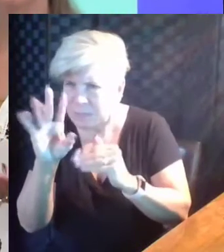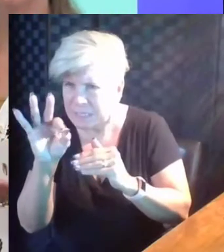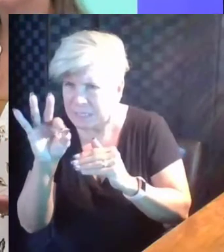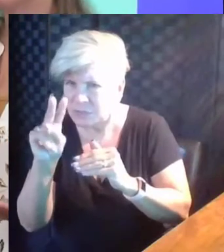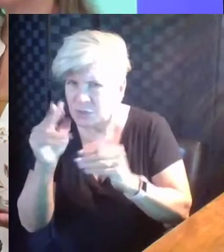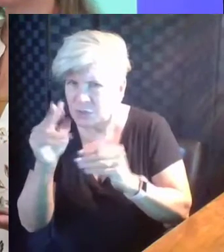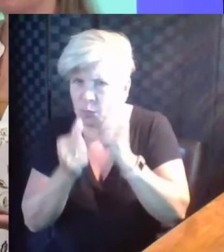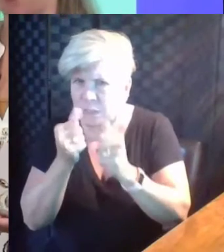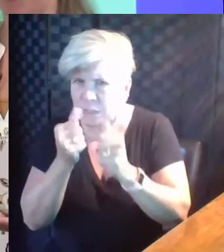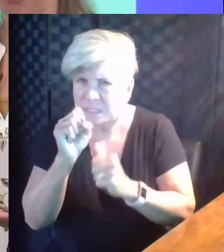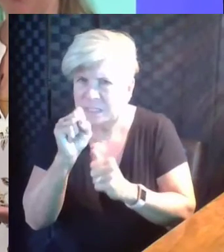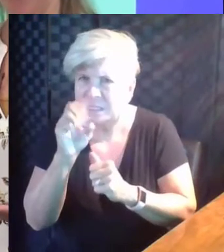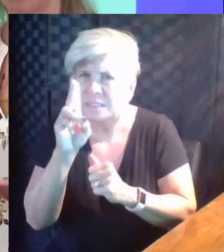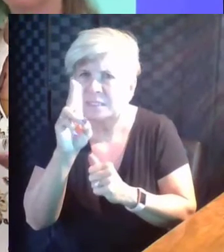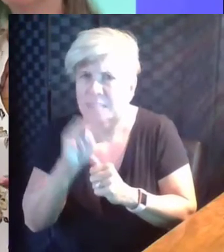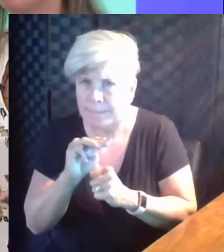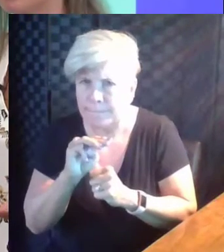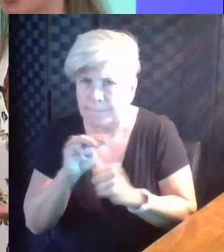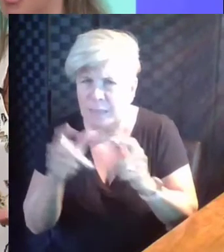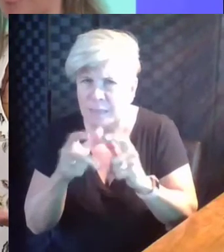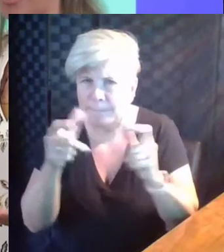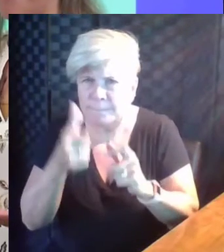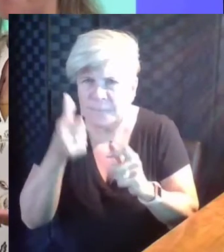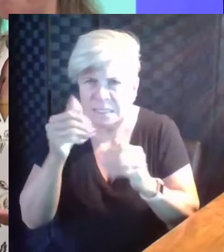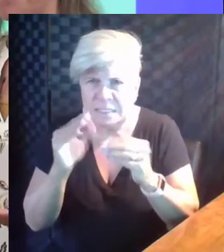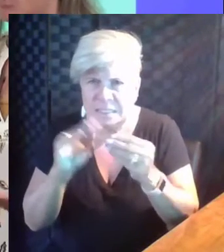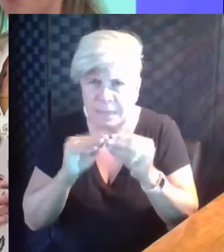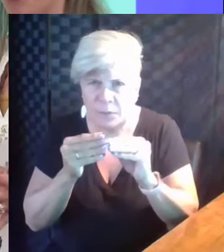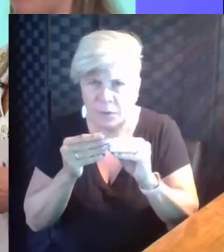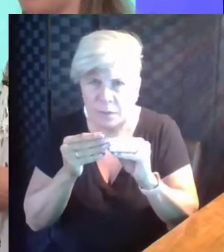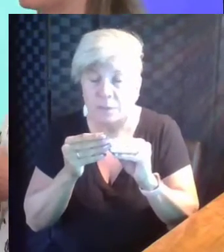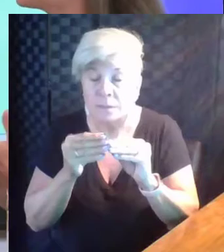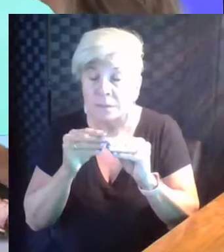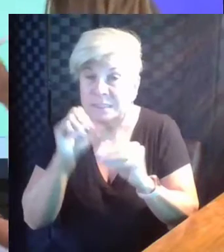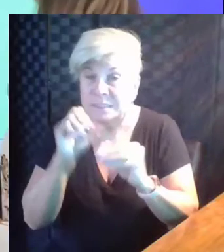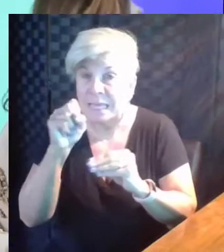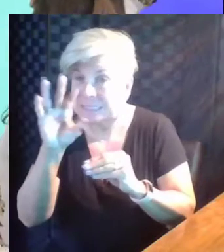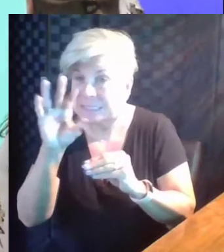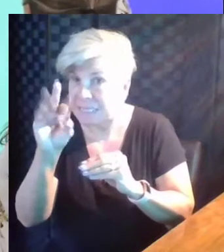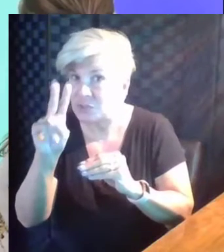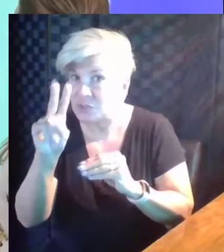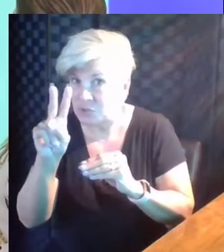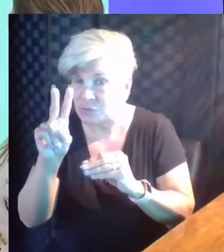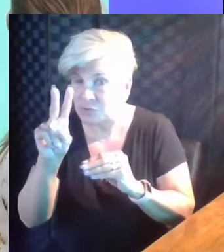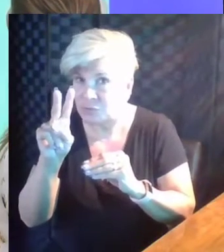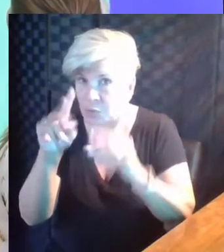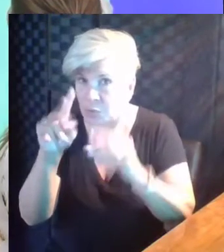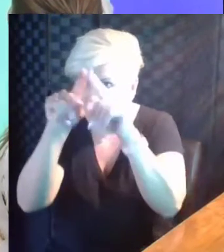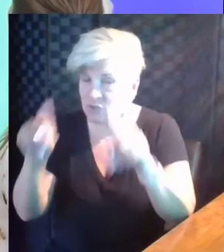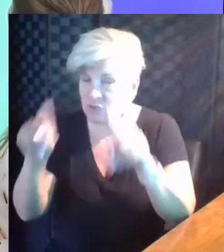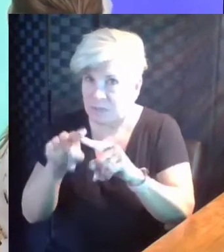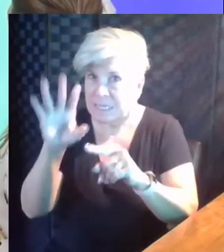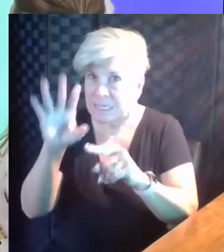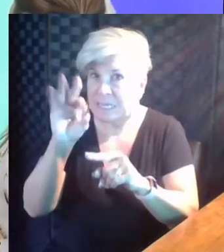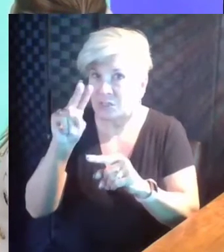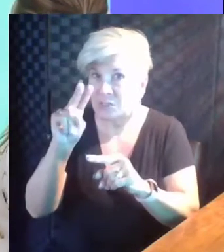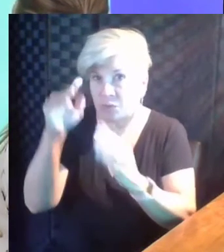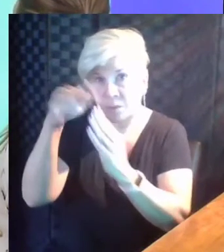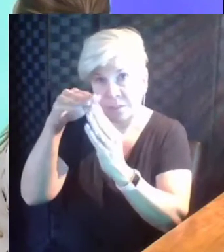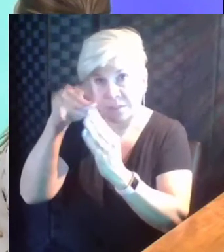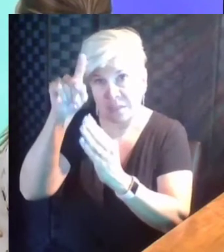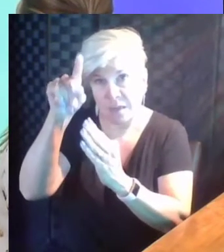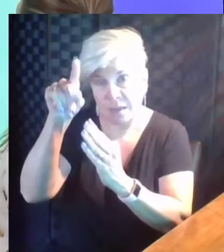92. Which of those is the sum? What's the largest number? Perfect, the 92. So in our triangle, our